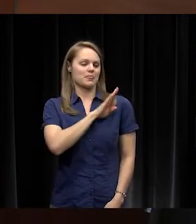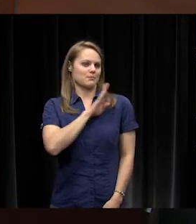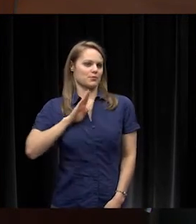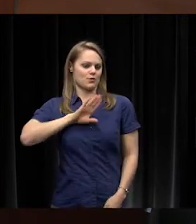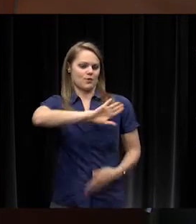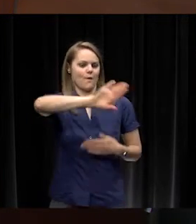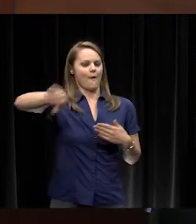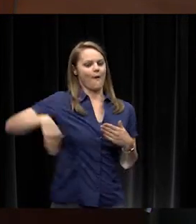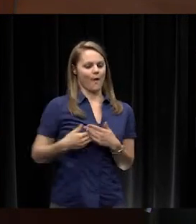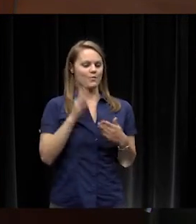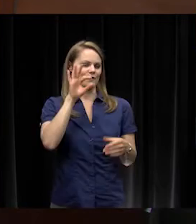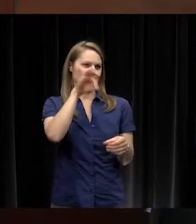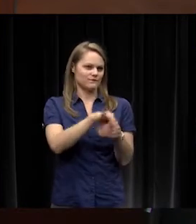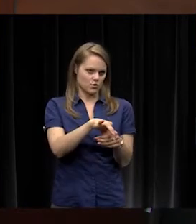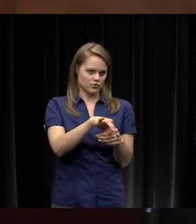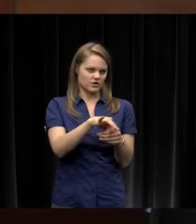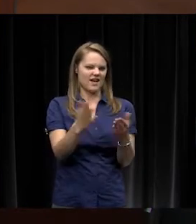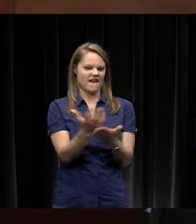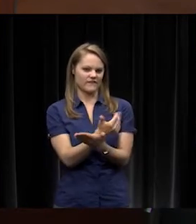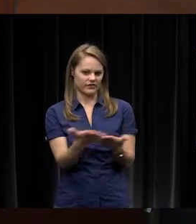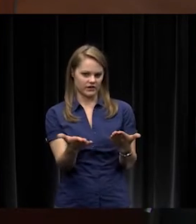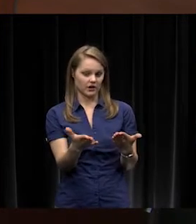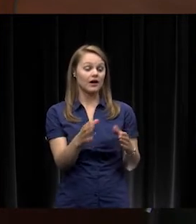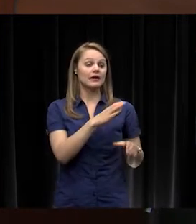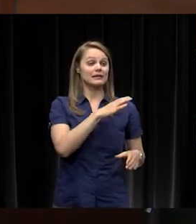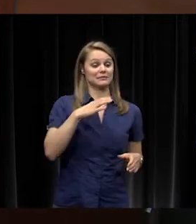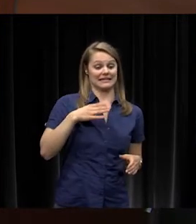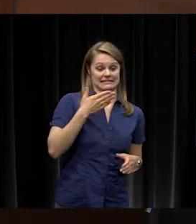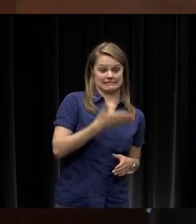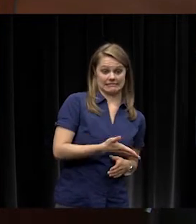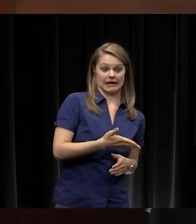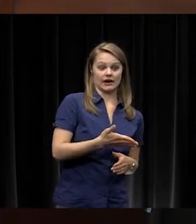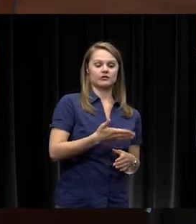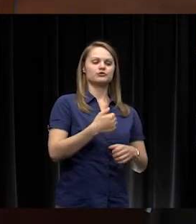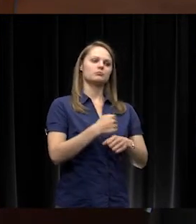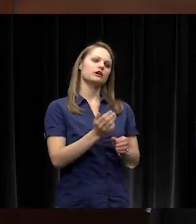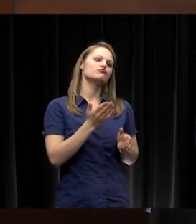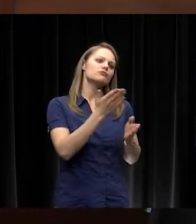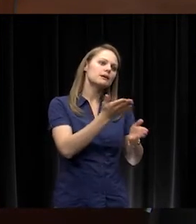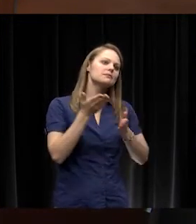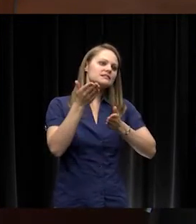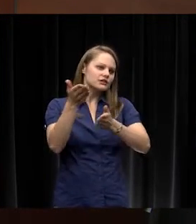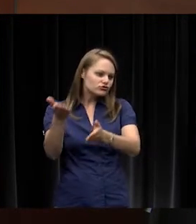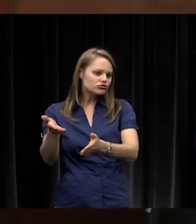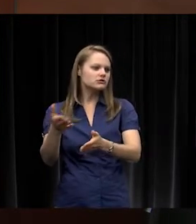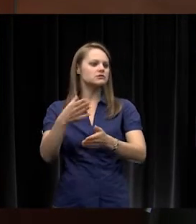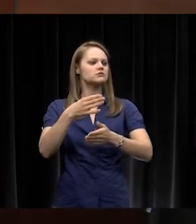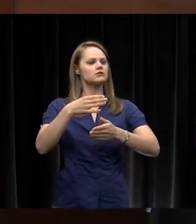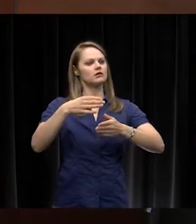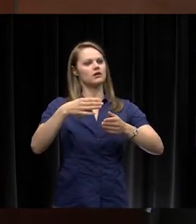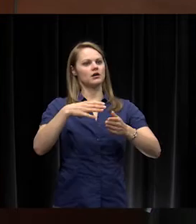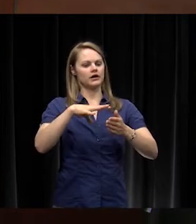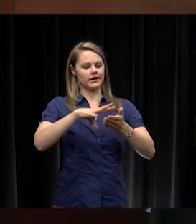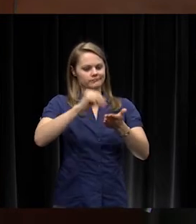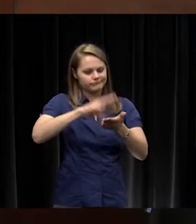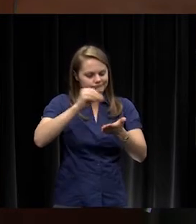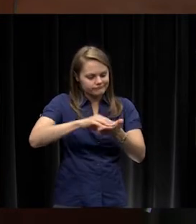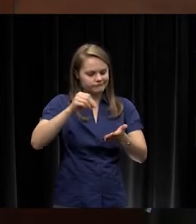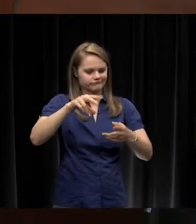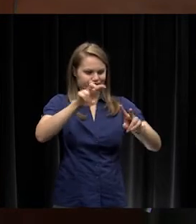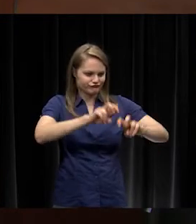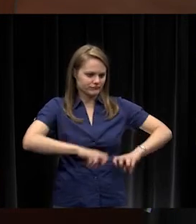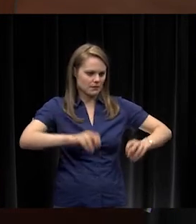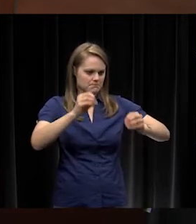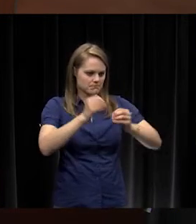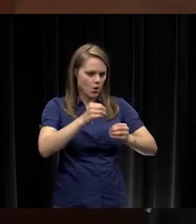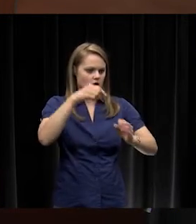on anything. The committees are just there to be able to make recommendations and to get more in-depth and more information without all seven of us having to be